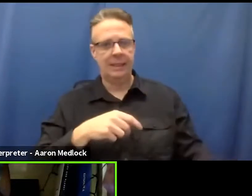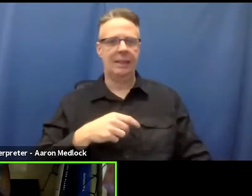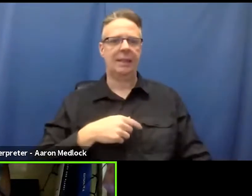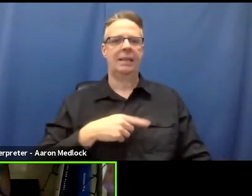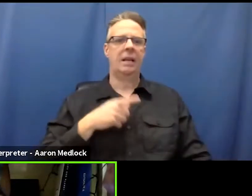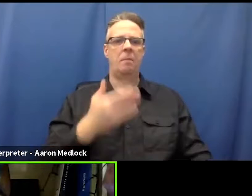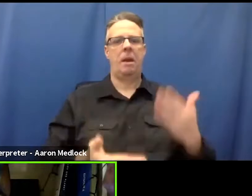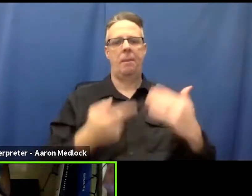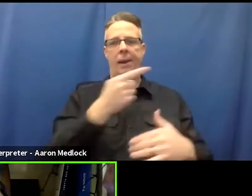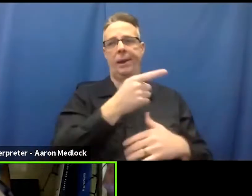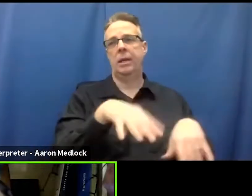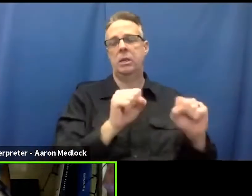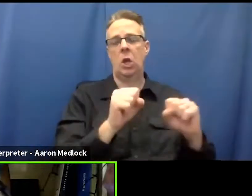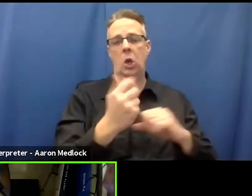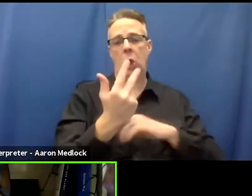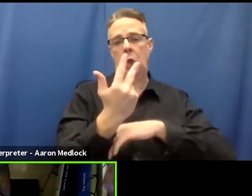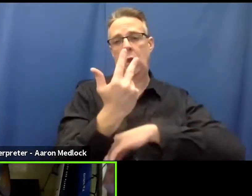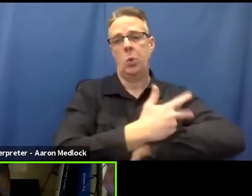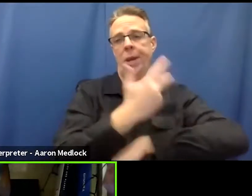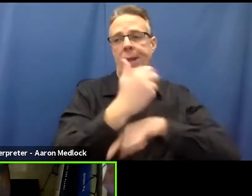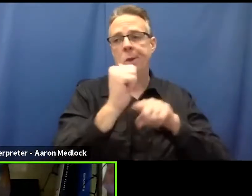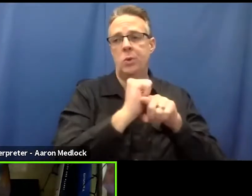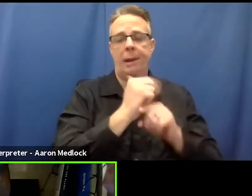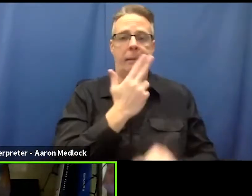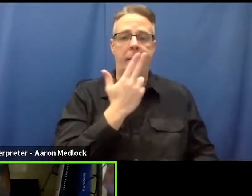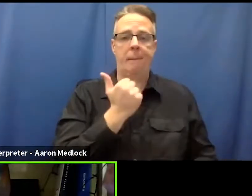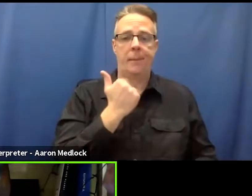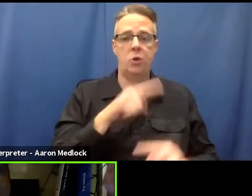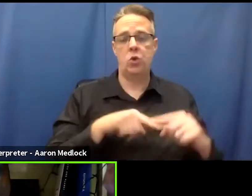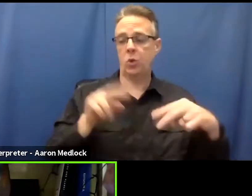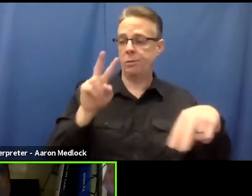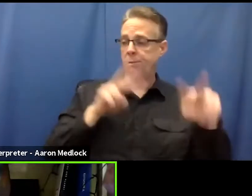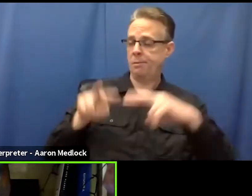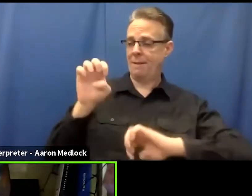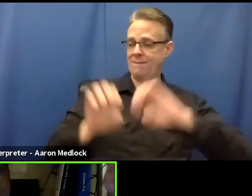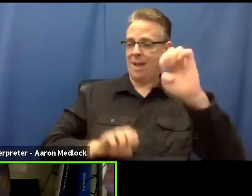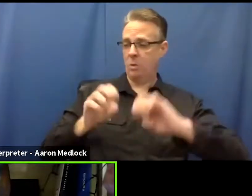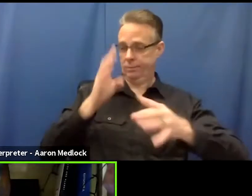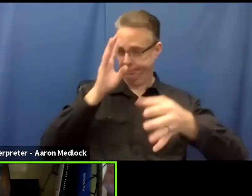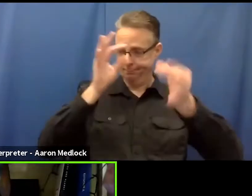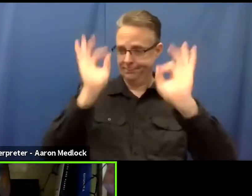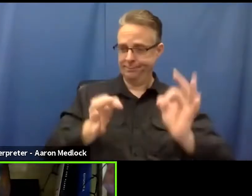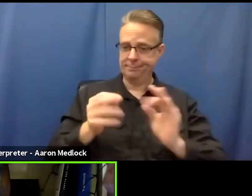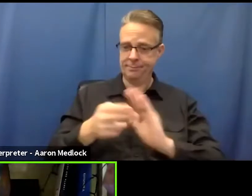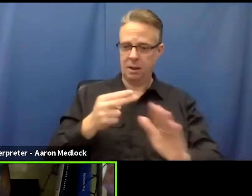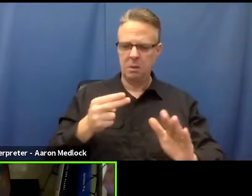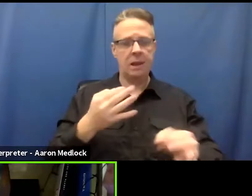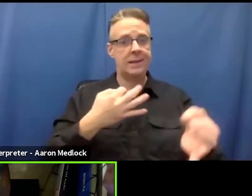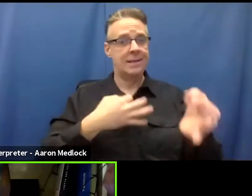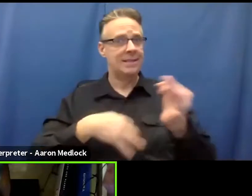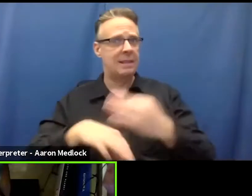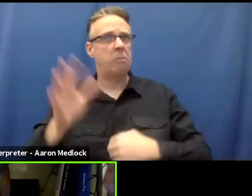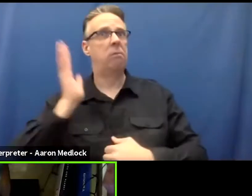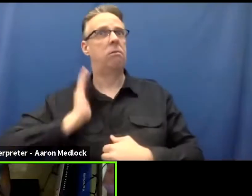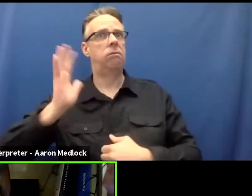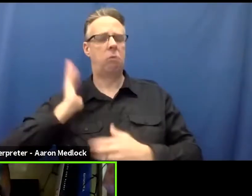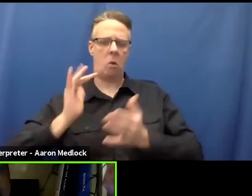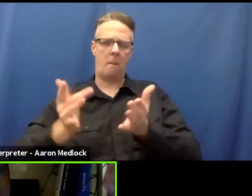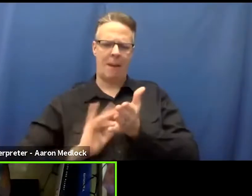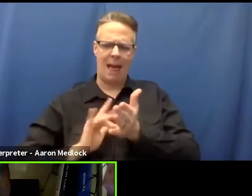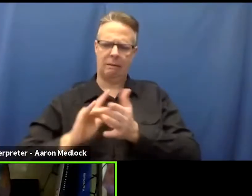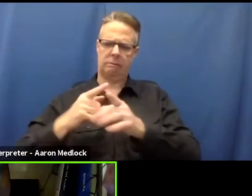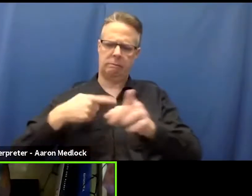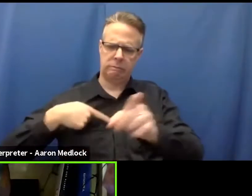3-day training course rather than a medical professional. And, just countless horror